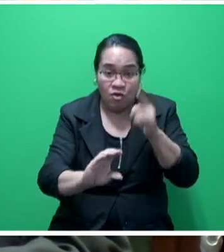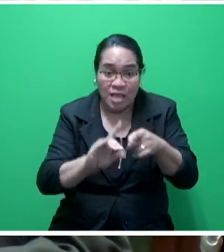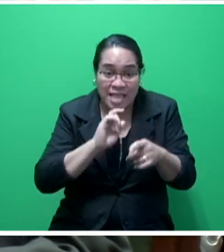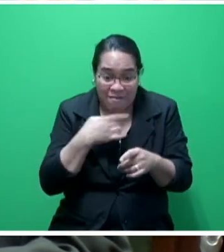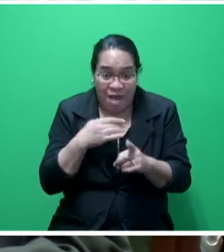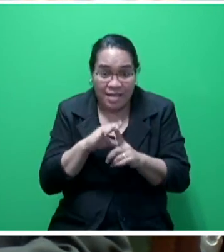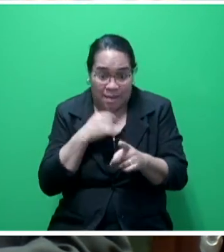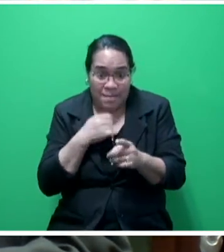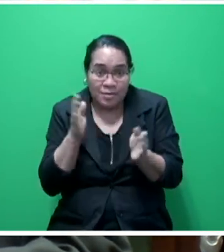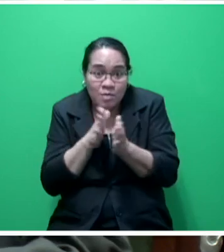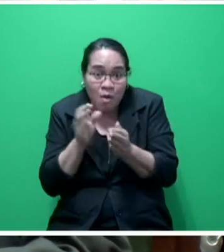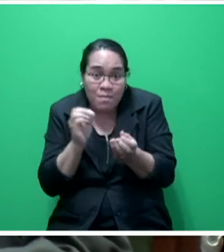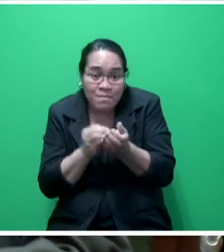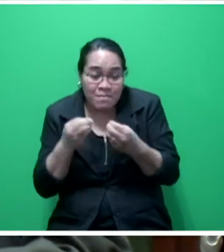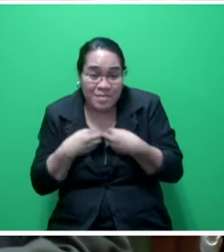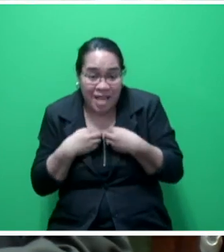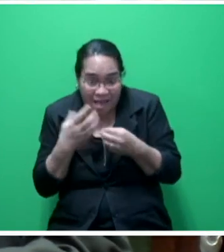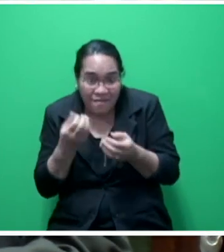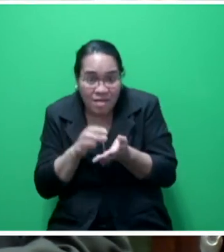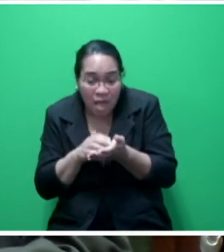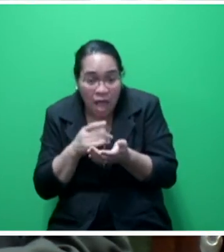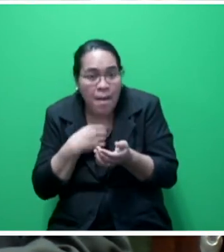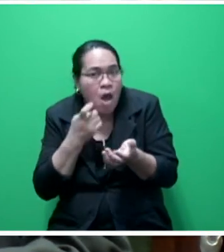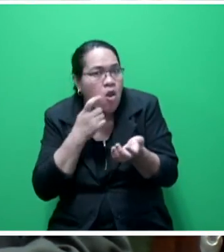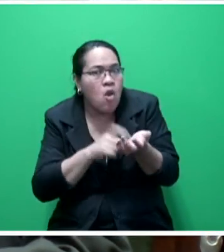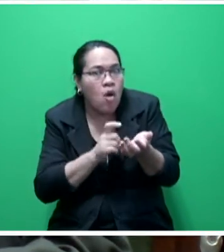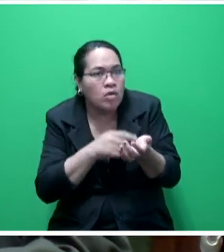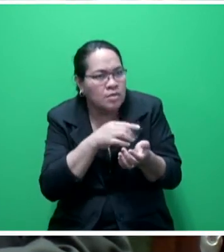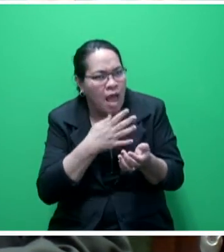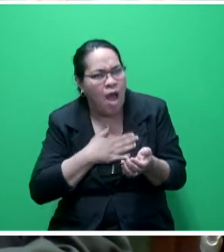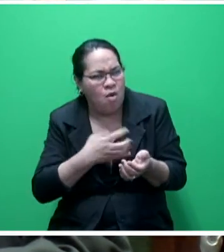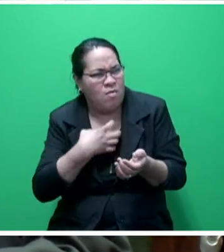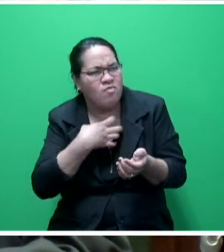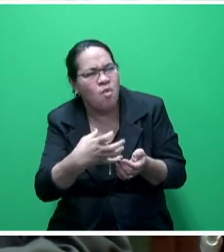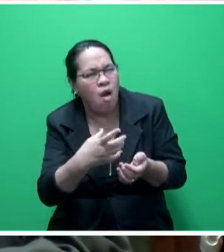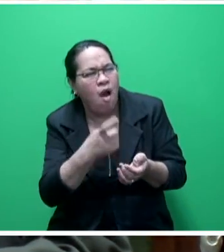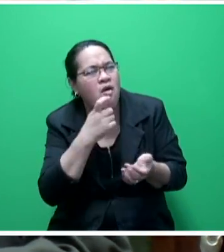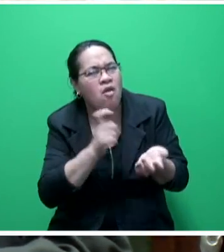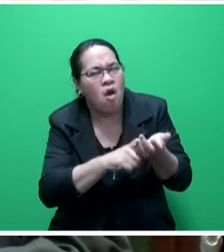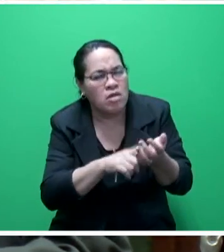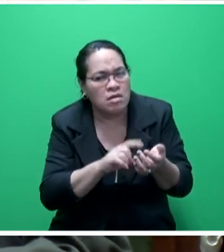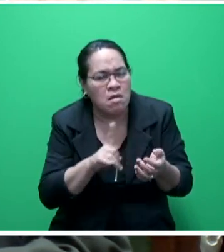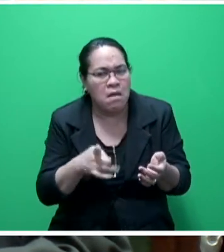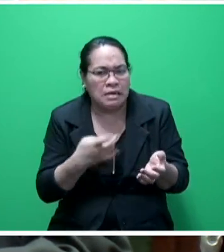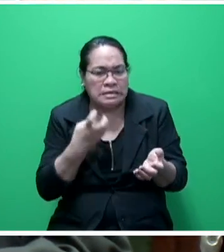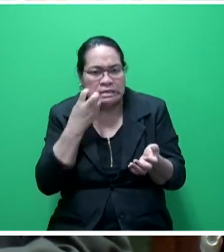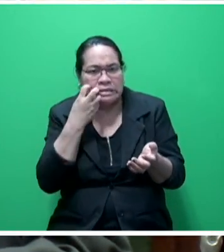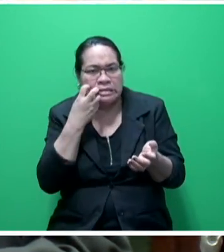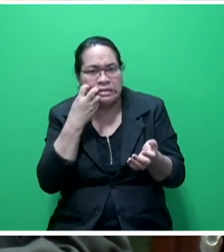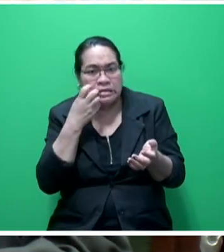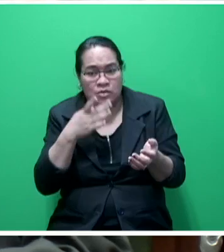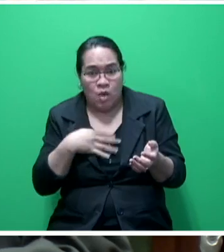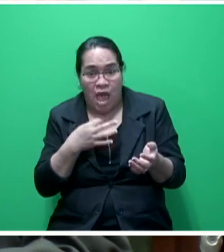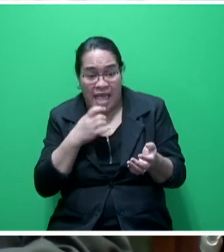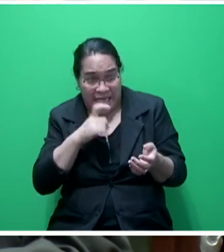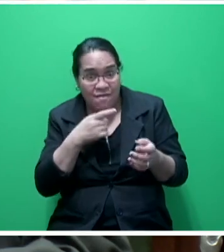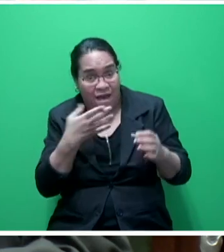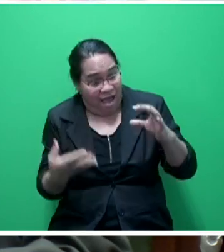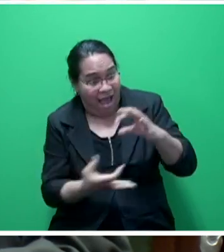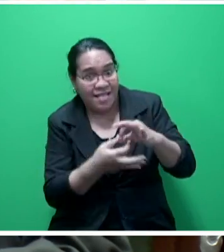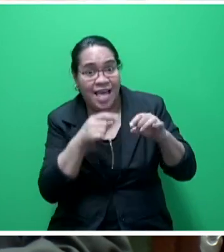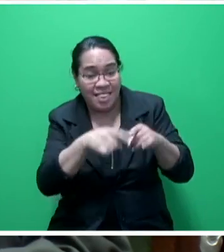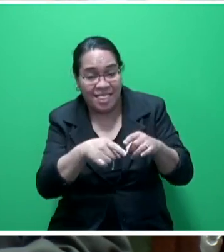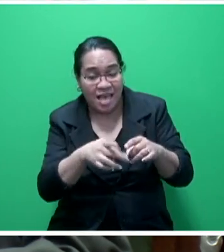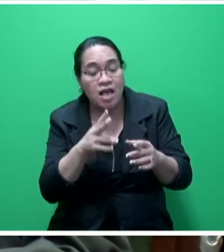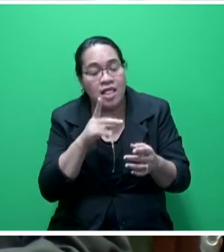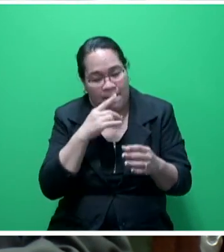small business and I have a loan with the bank and I want to go and borrow some more money, if you come under the credit guarantee scheme, the banks will actually lend